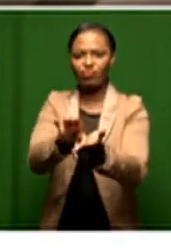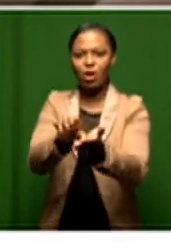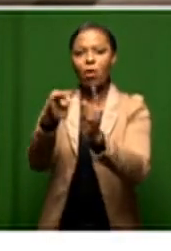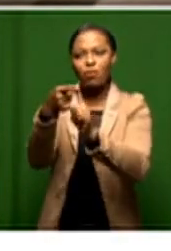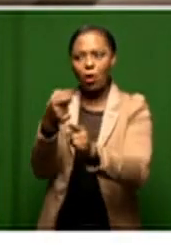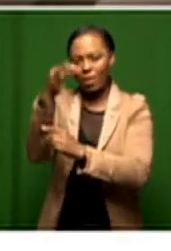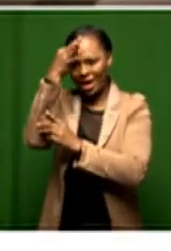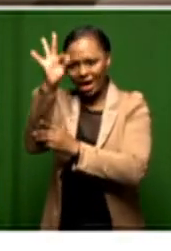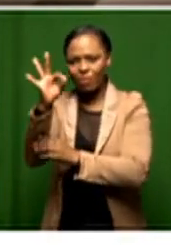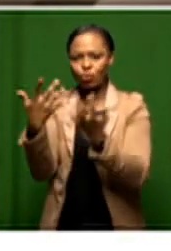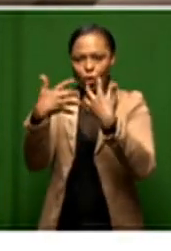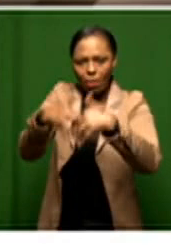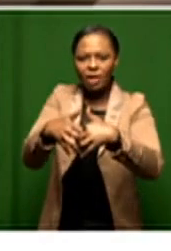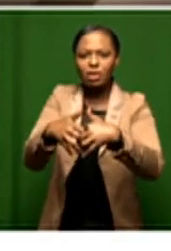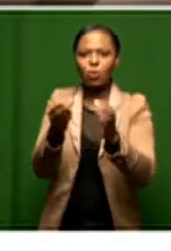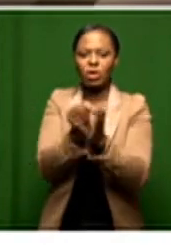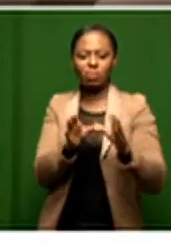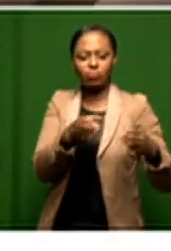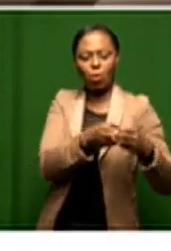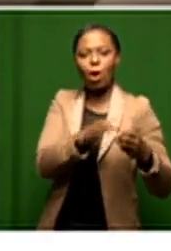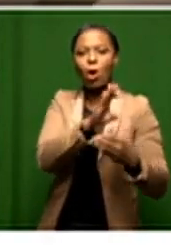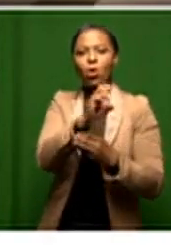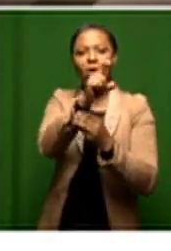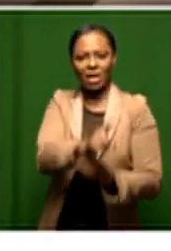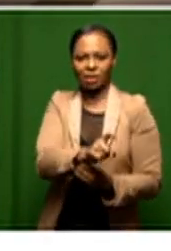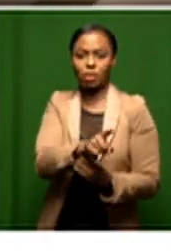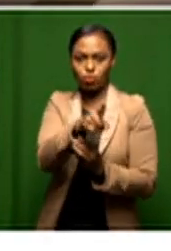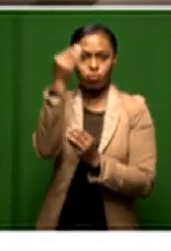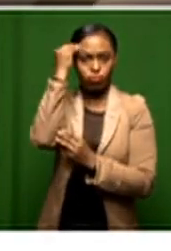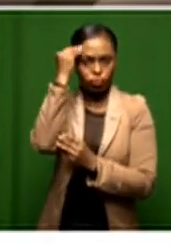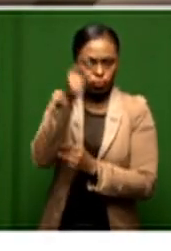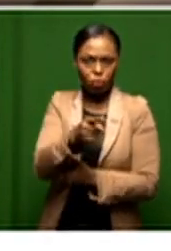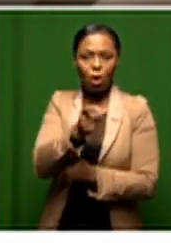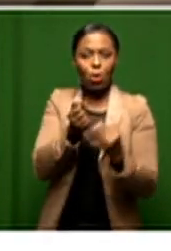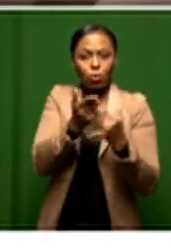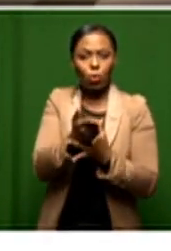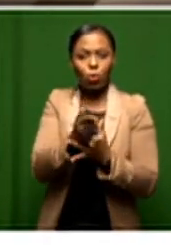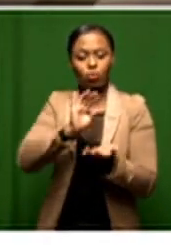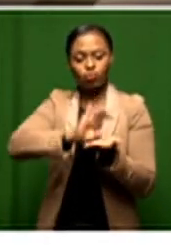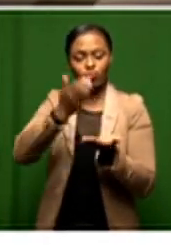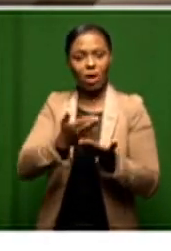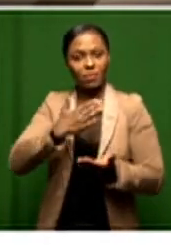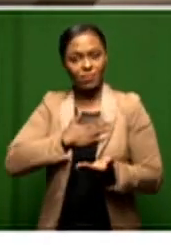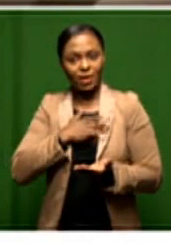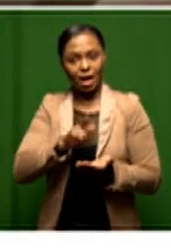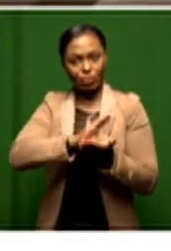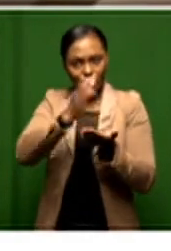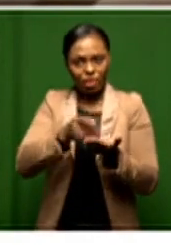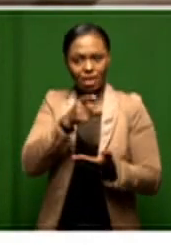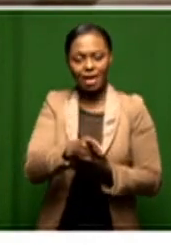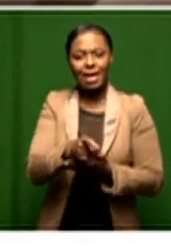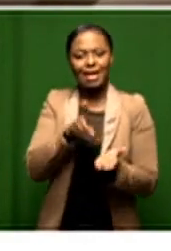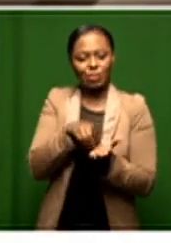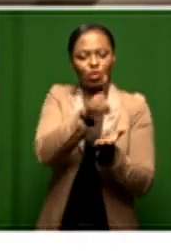government's collaboration with COVAX, which, as you know, through the Solidarity Fund, a deposit was made with